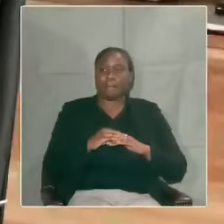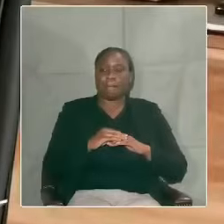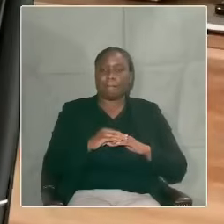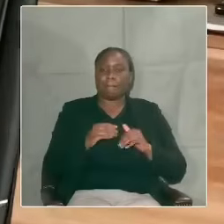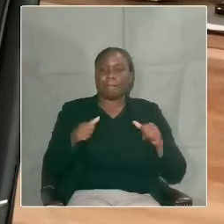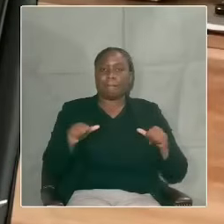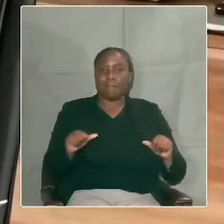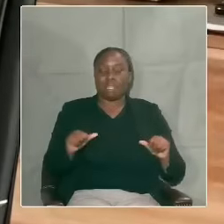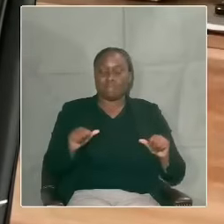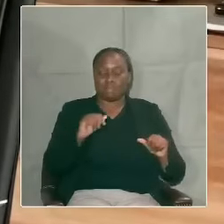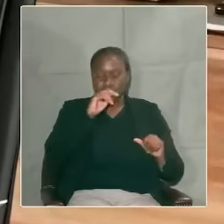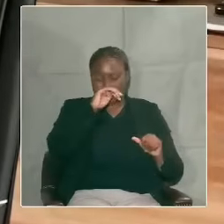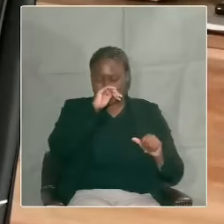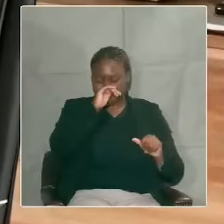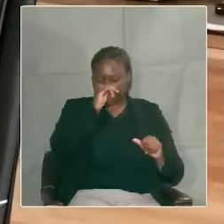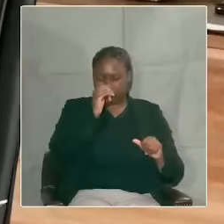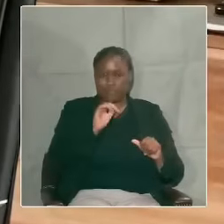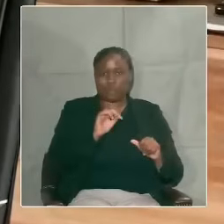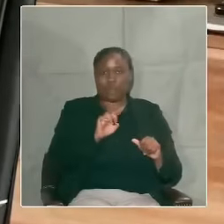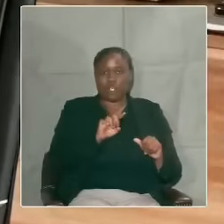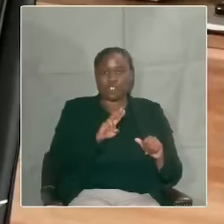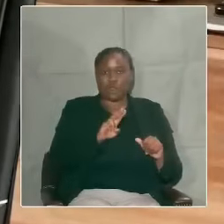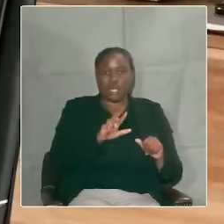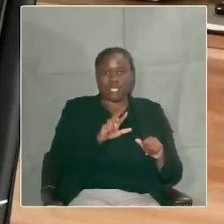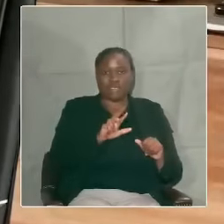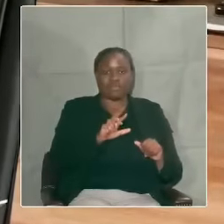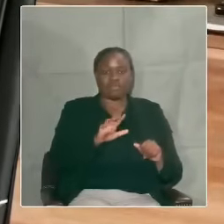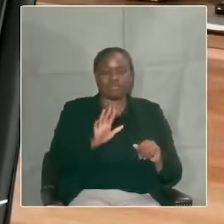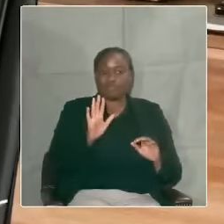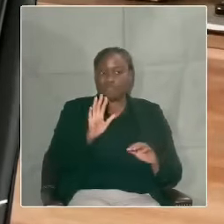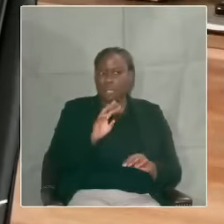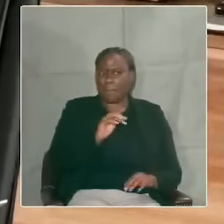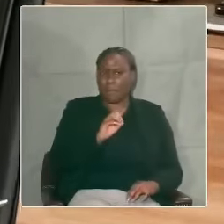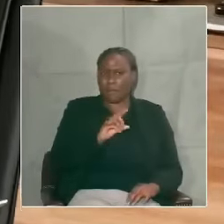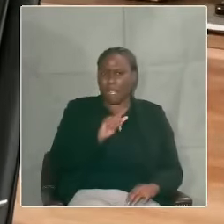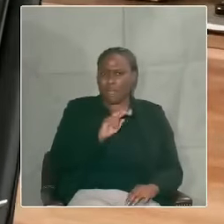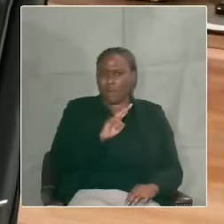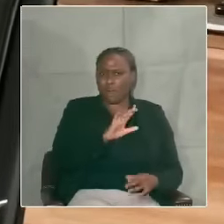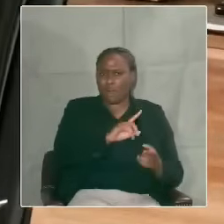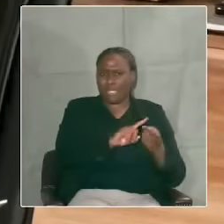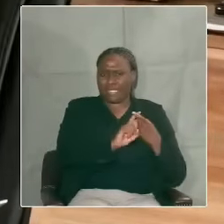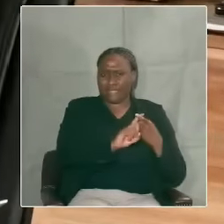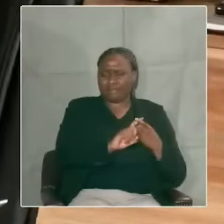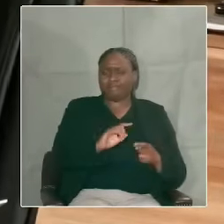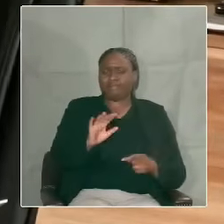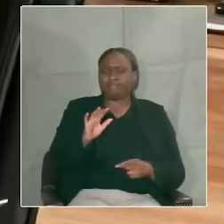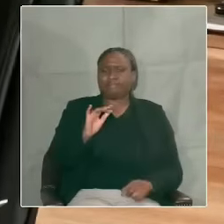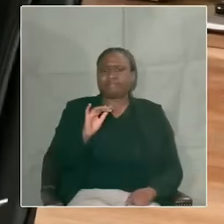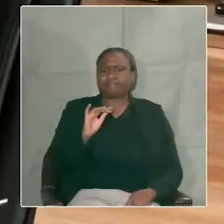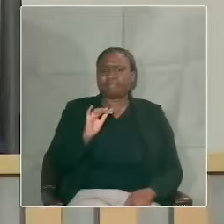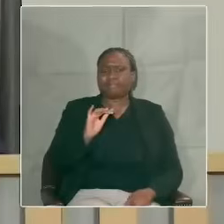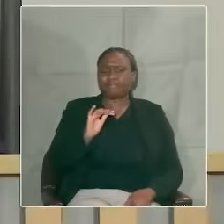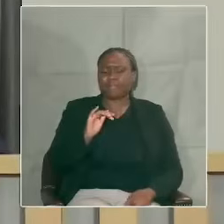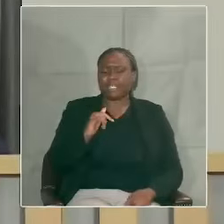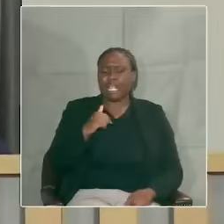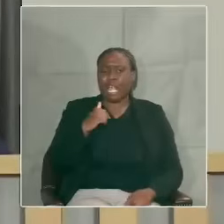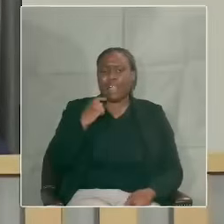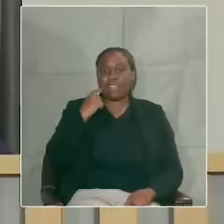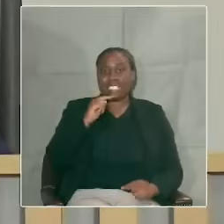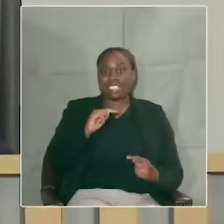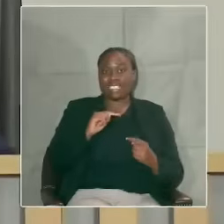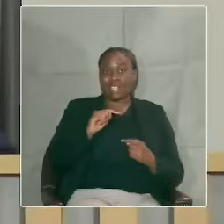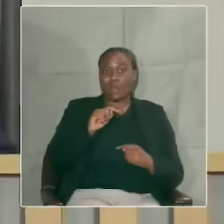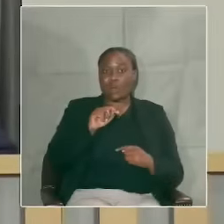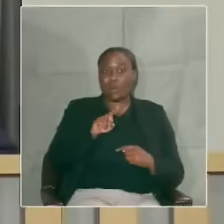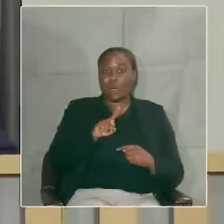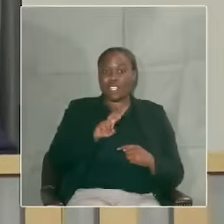Then if we go to 128. Mr. Mutau, before you go to 128, which I think is a